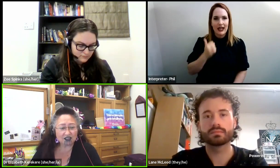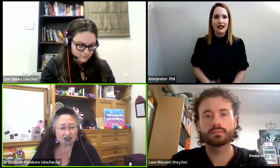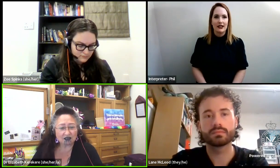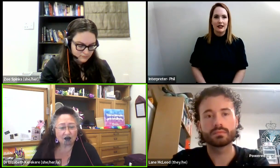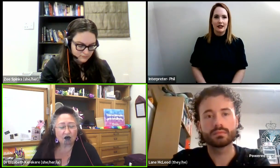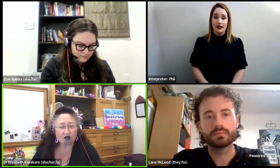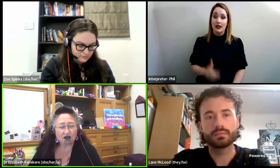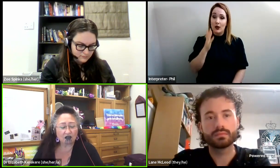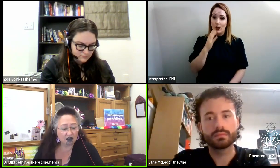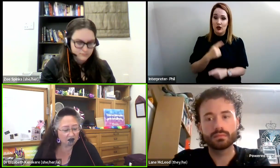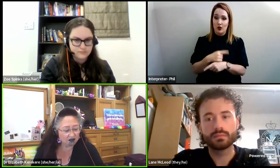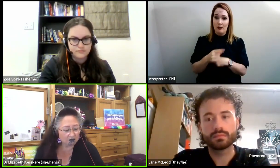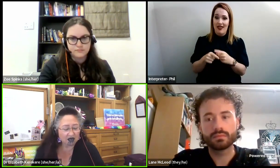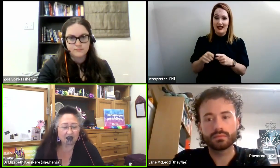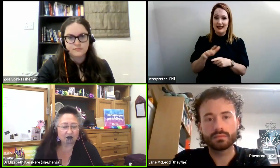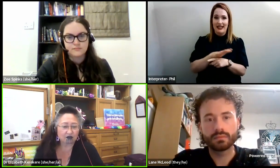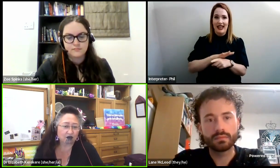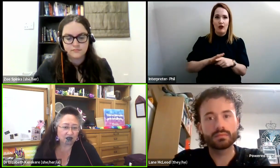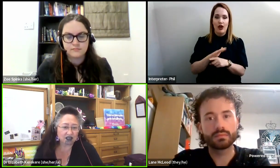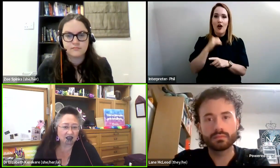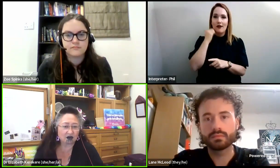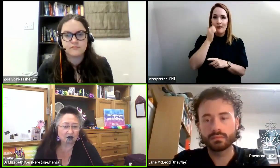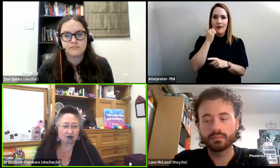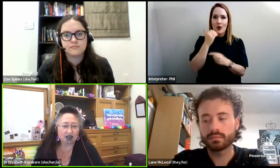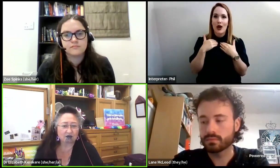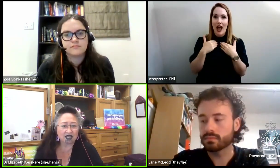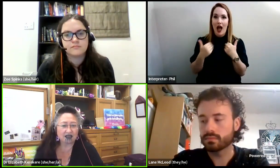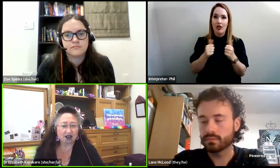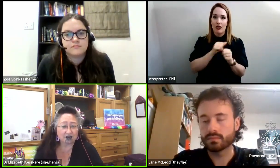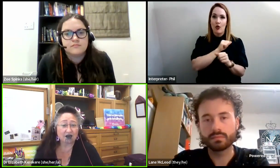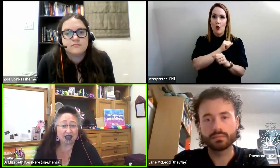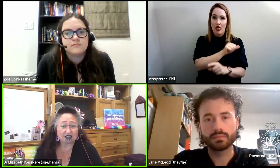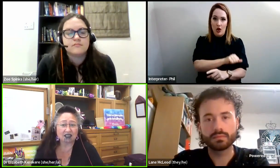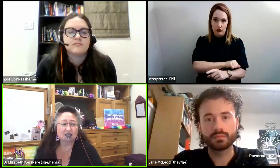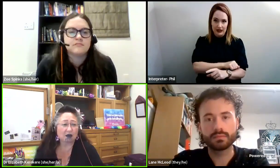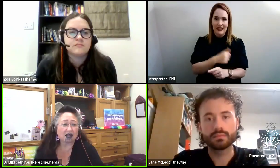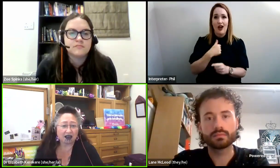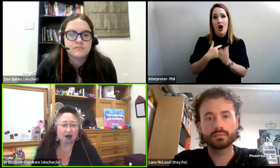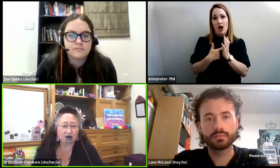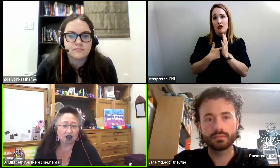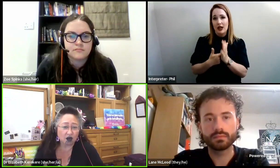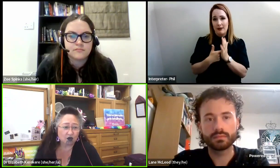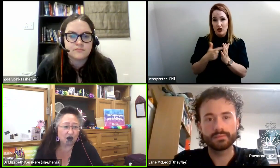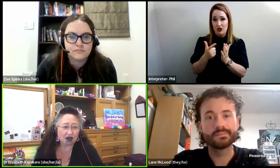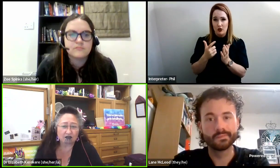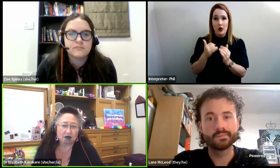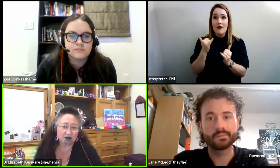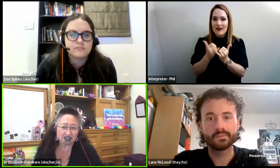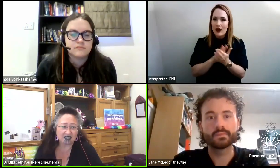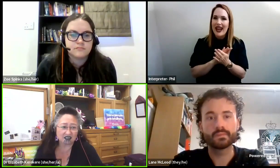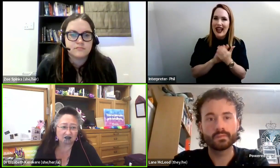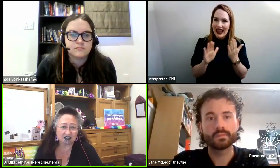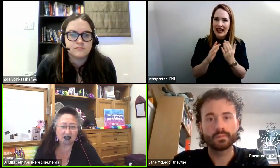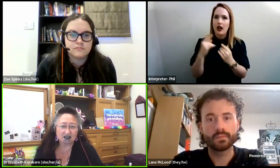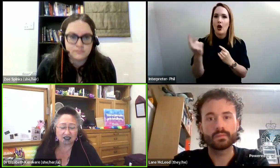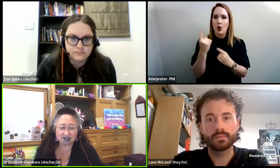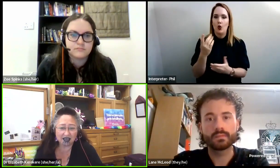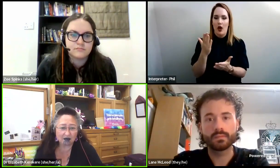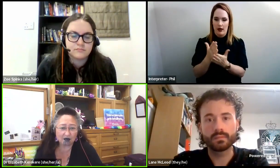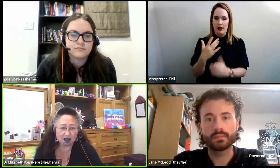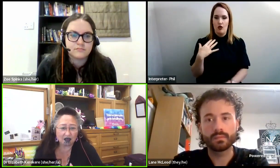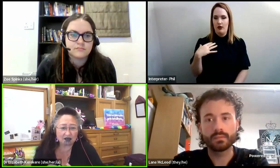the section on the Māori Health Authority, then I would recommend that you actually spell it out. Who are the representatives?